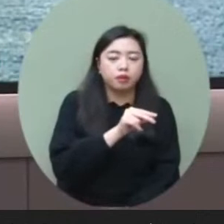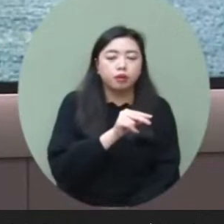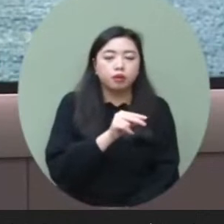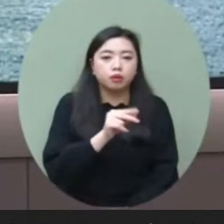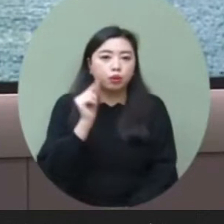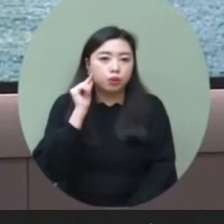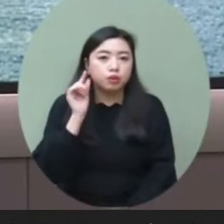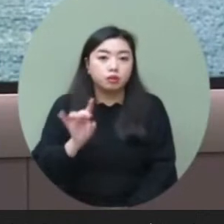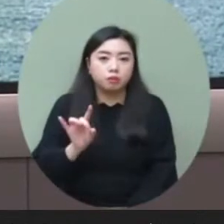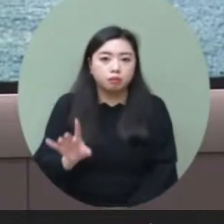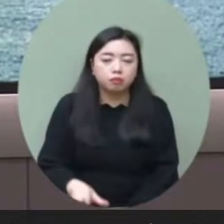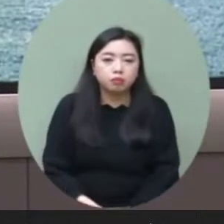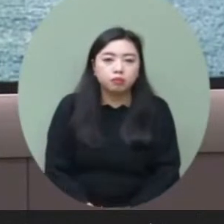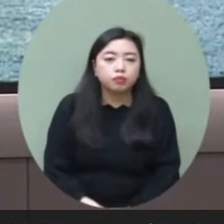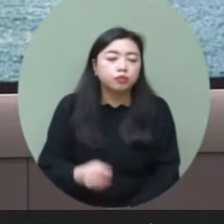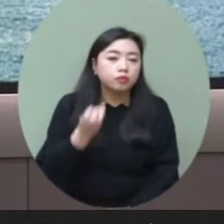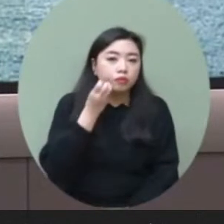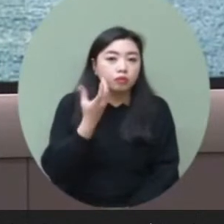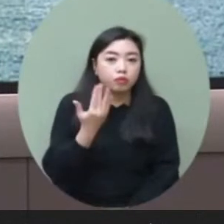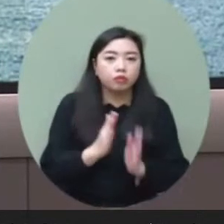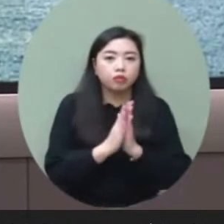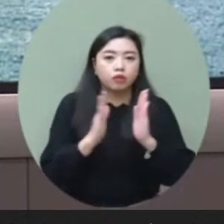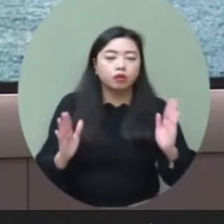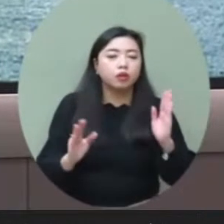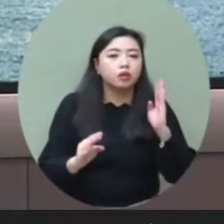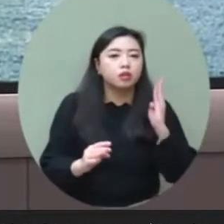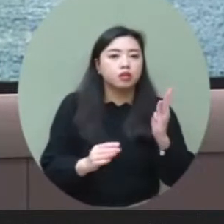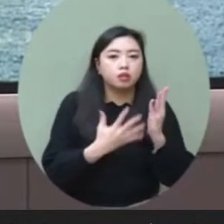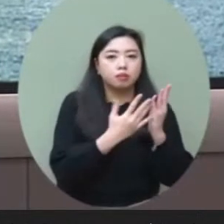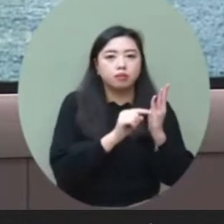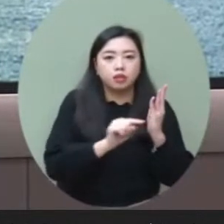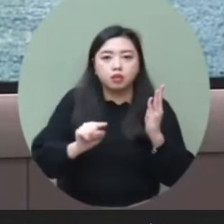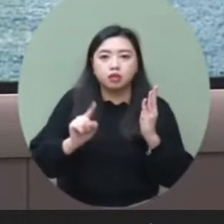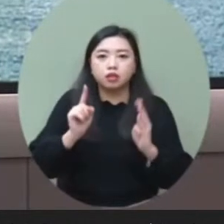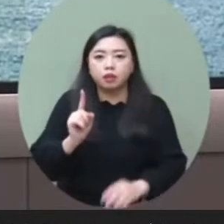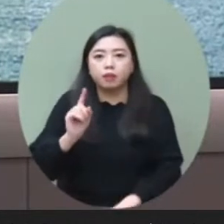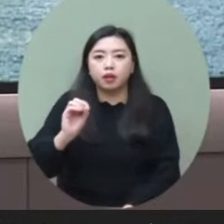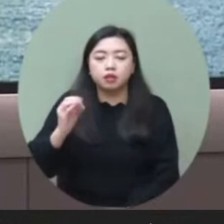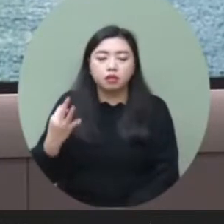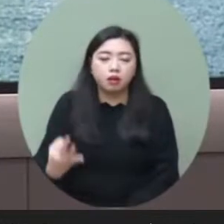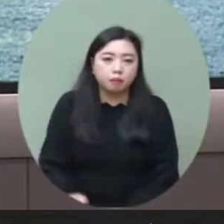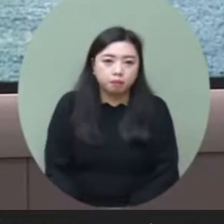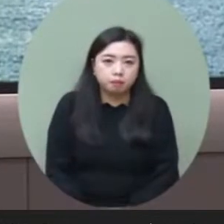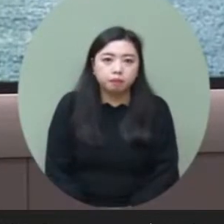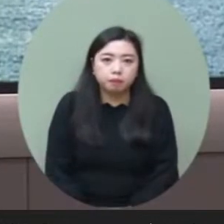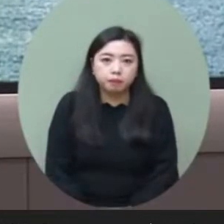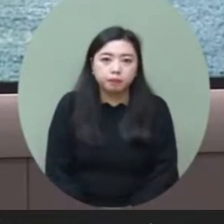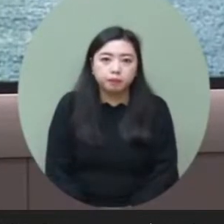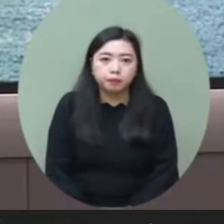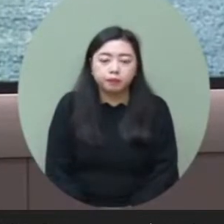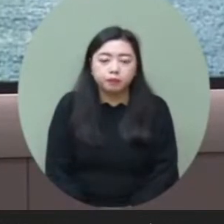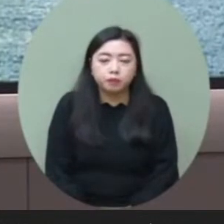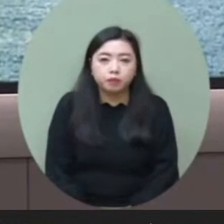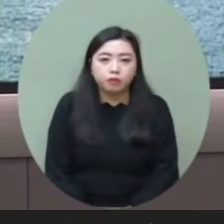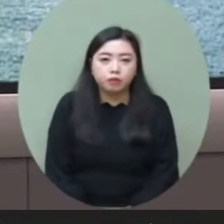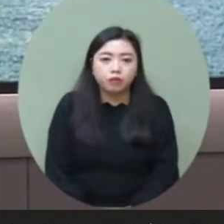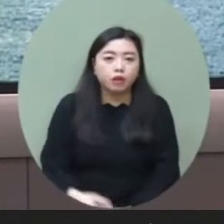including 17 males and 15 females, aged 45 to 103.